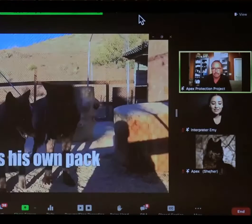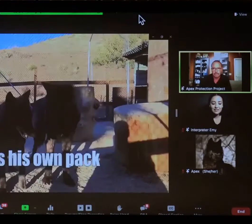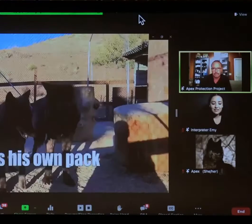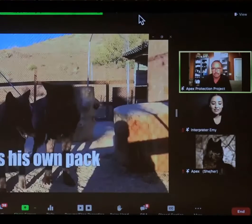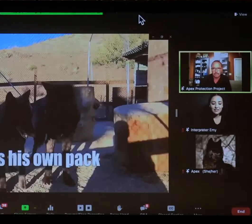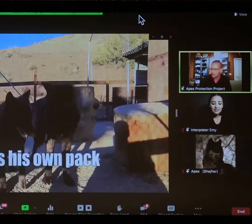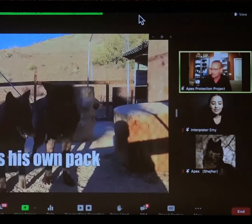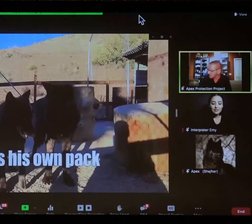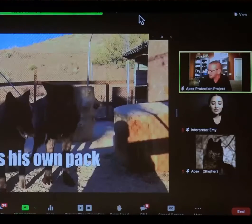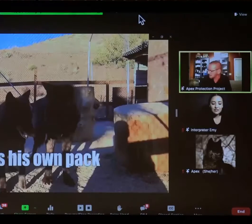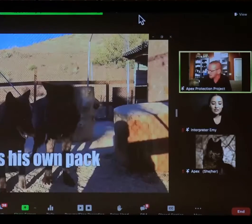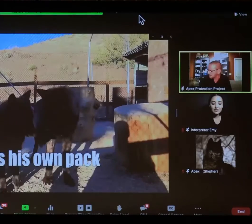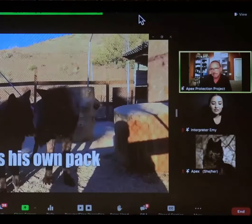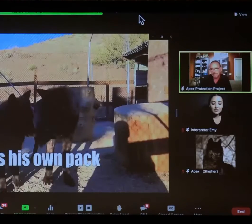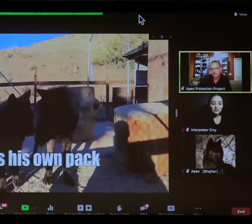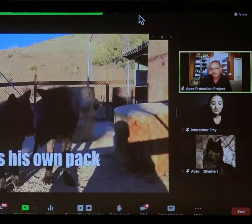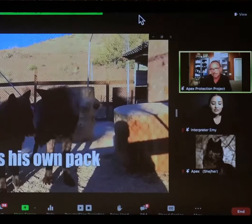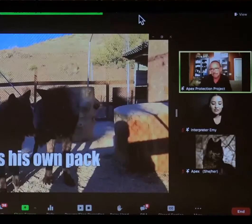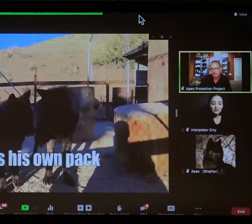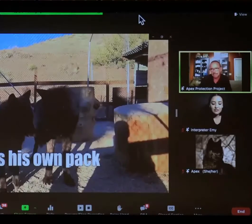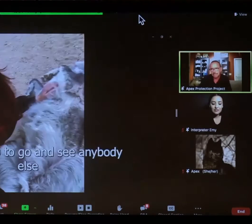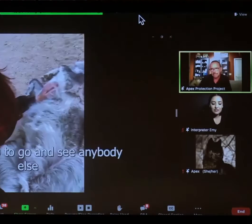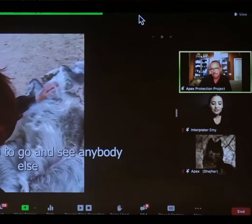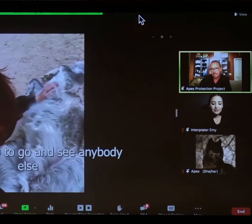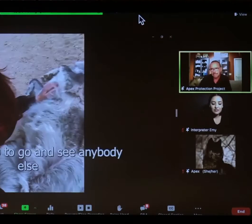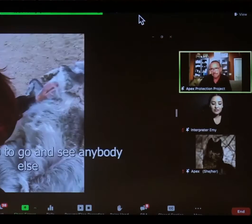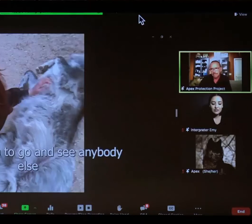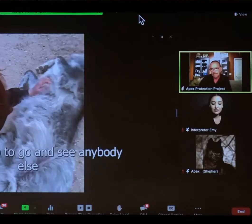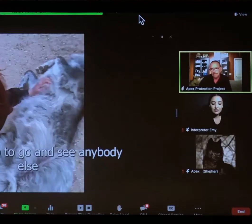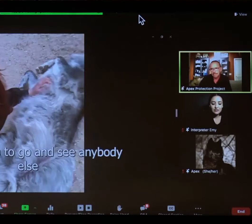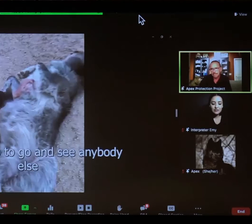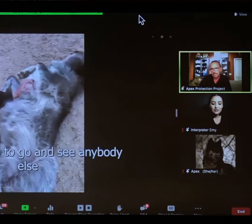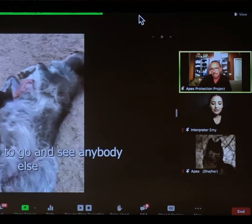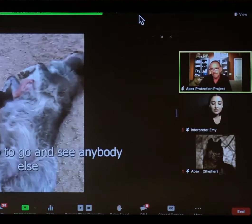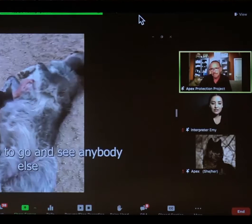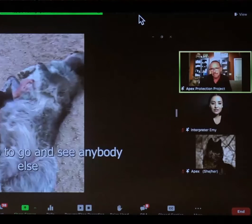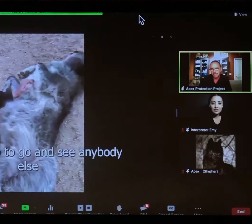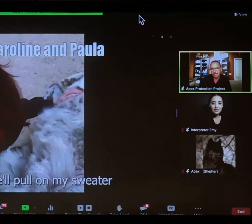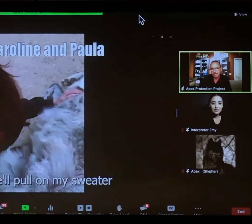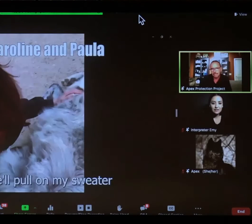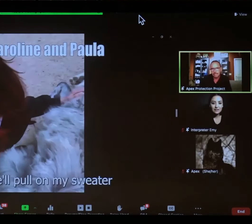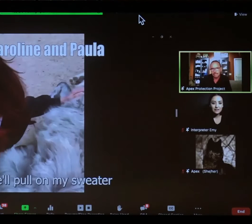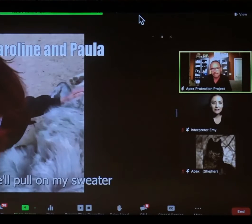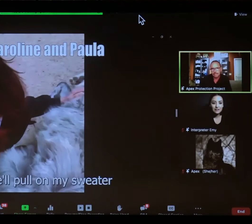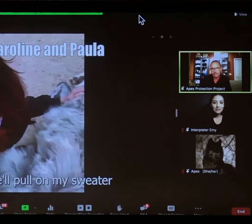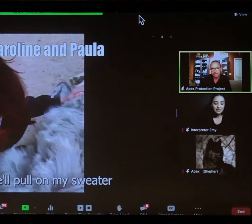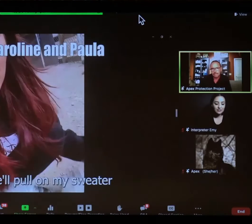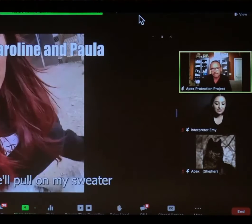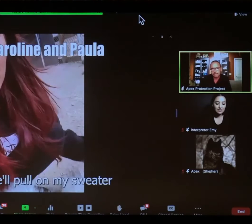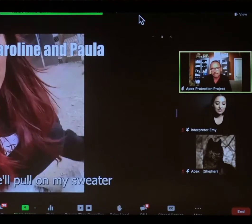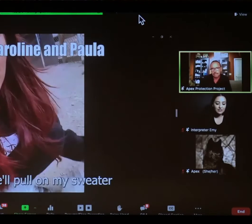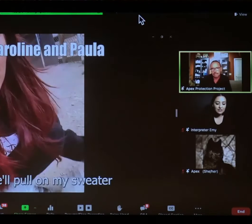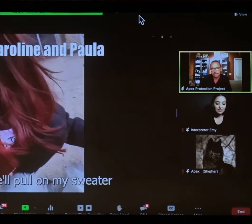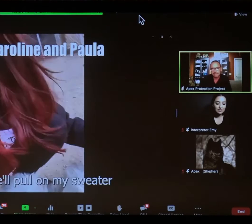Hostage for belly rubs if I can't get up to go see anybody else because